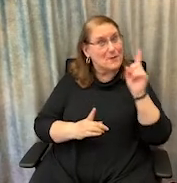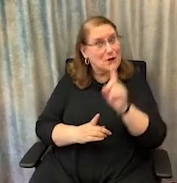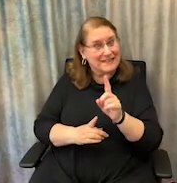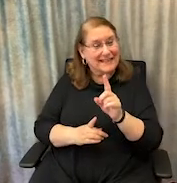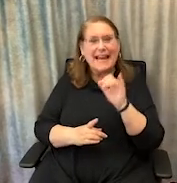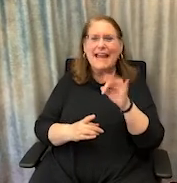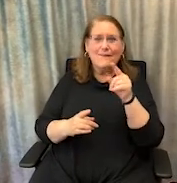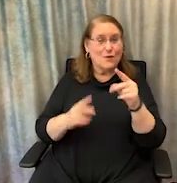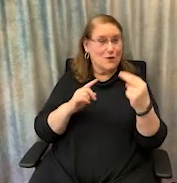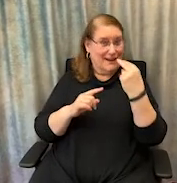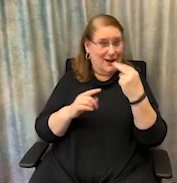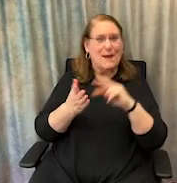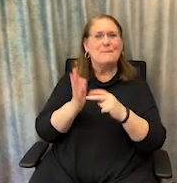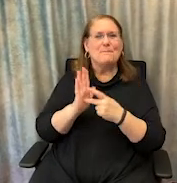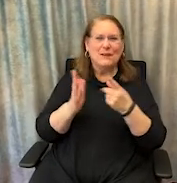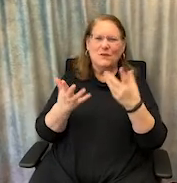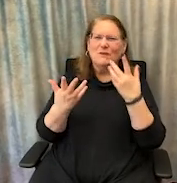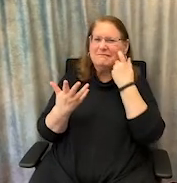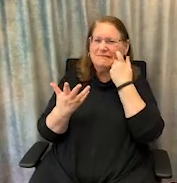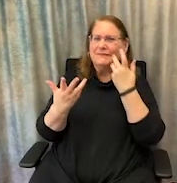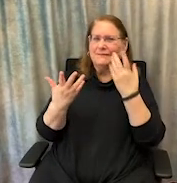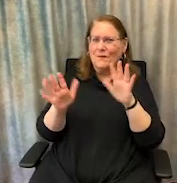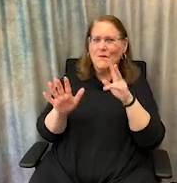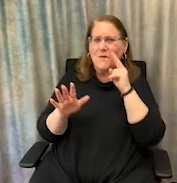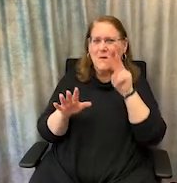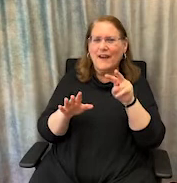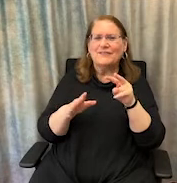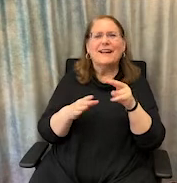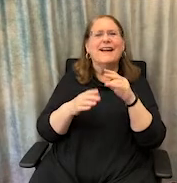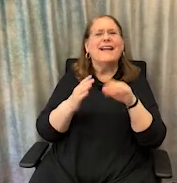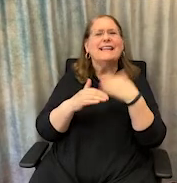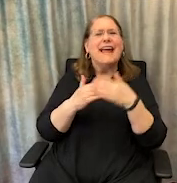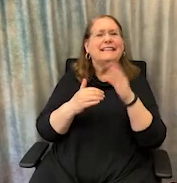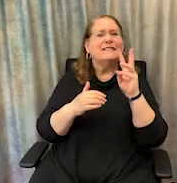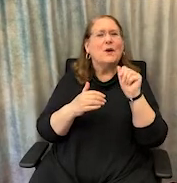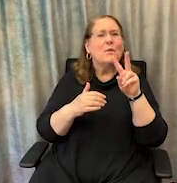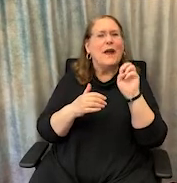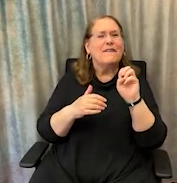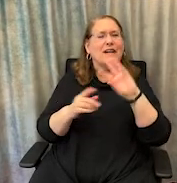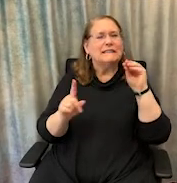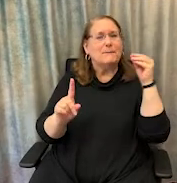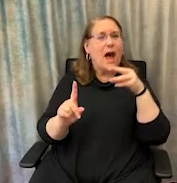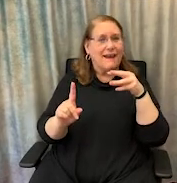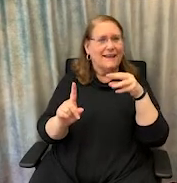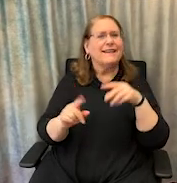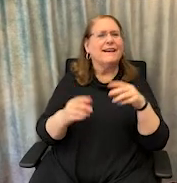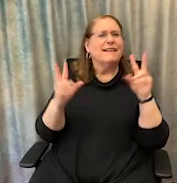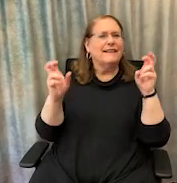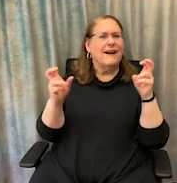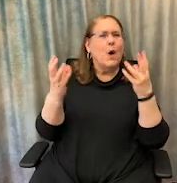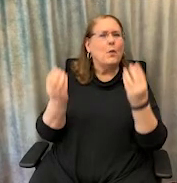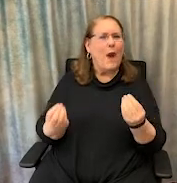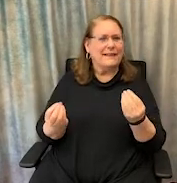If you're here, you've probably just watched the Next Wave Spotlight, Wet Dog. Next Wave is a